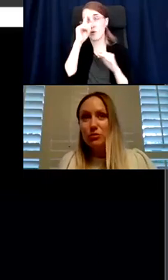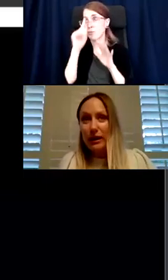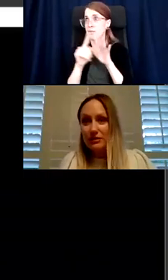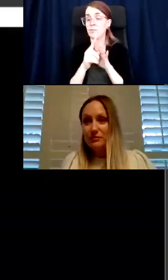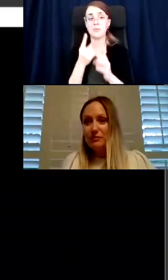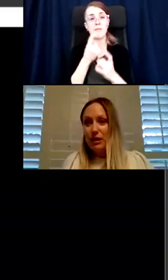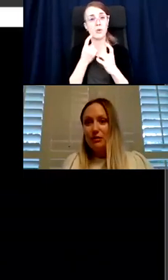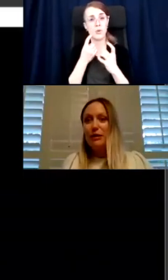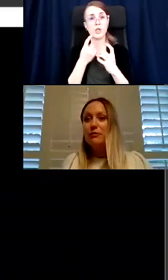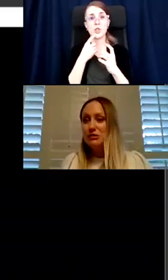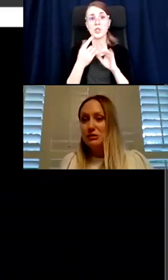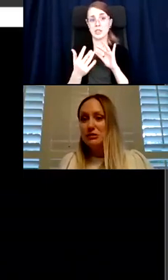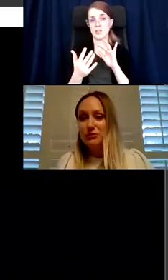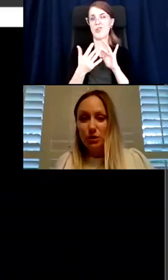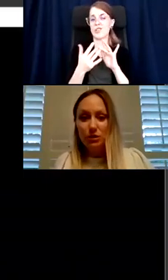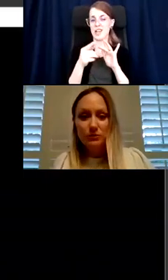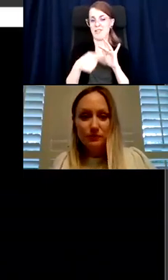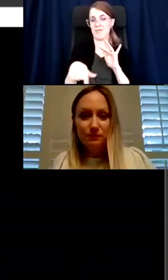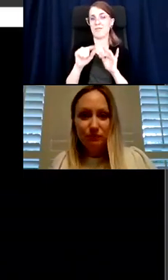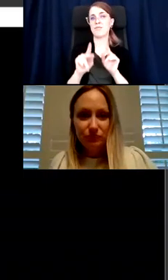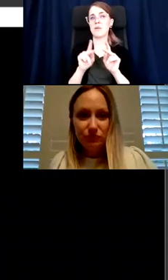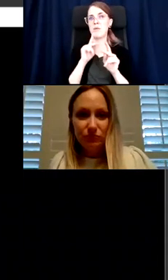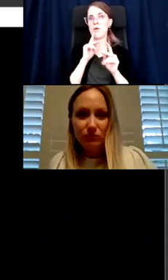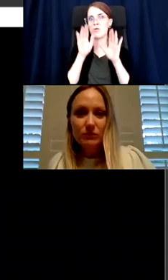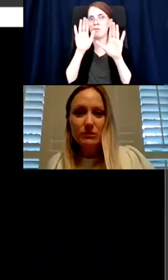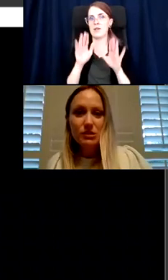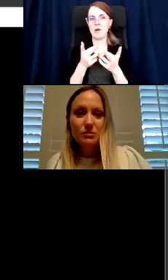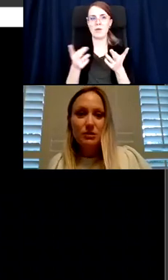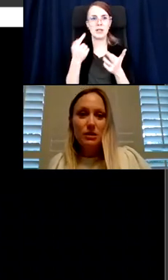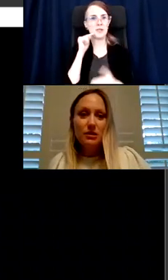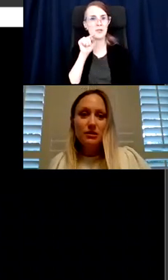a great resource for you.